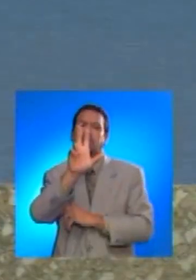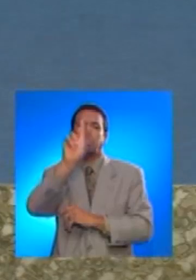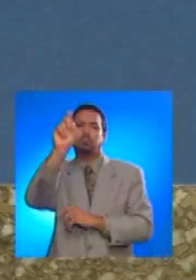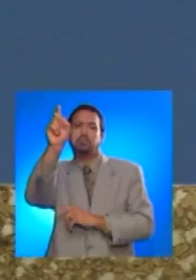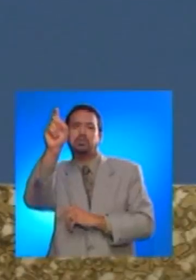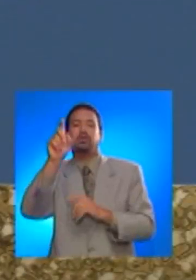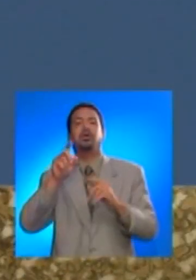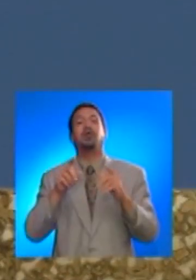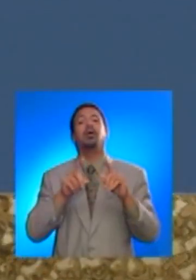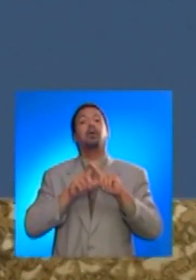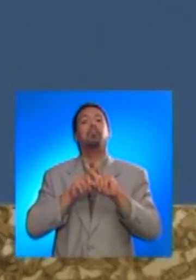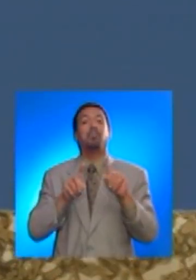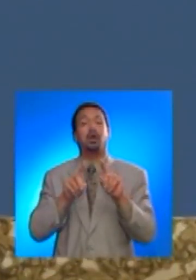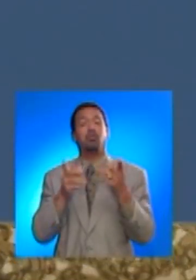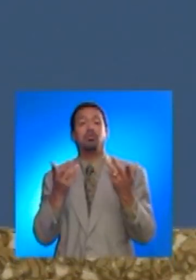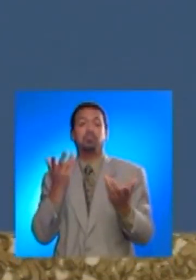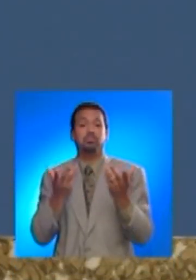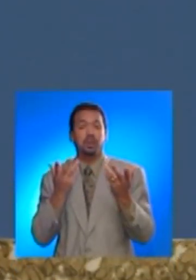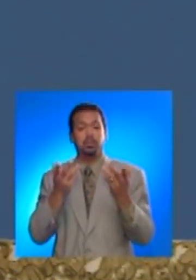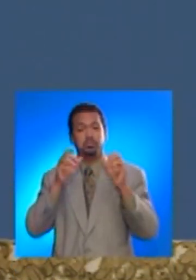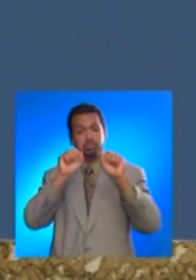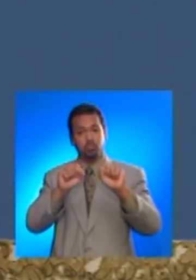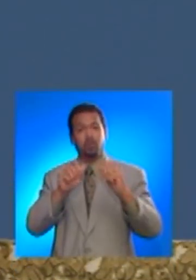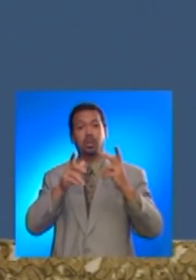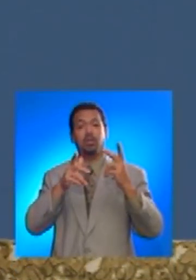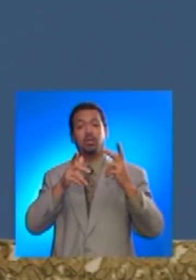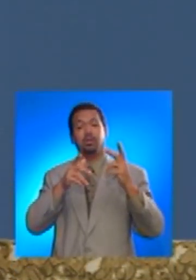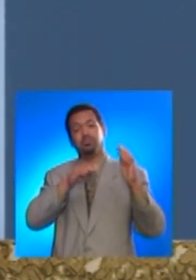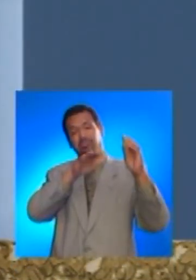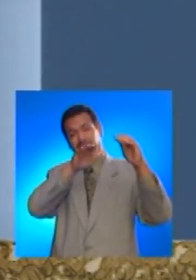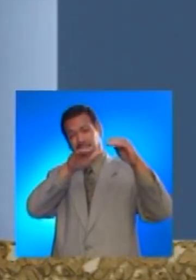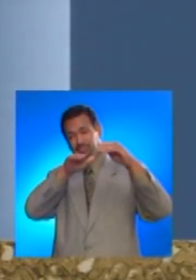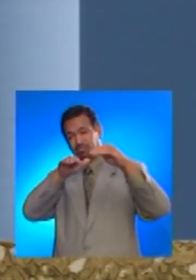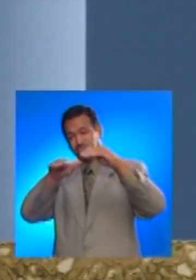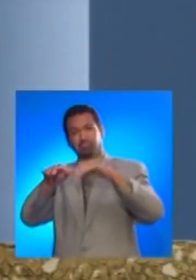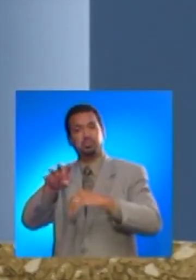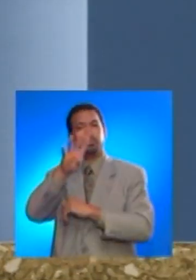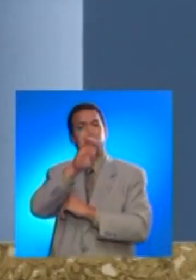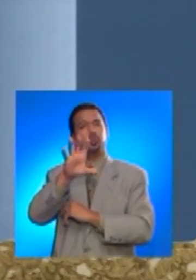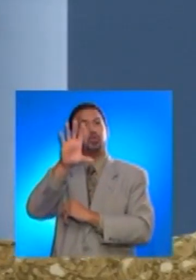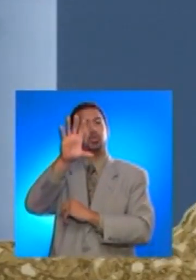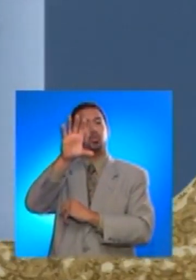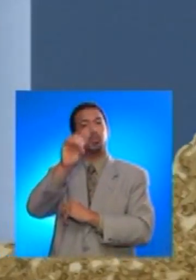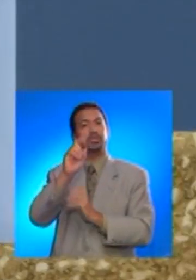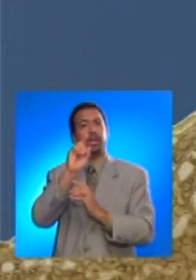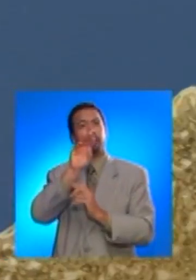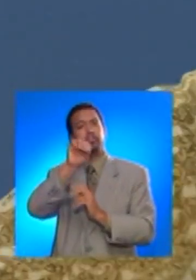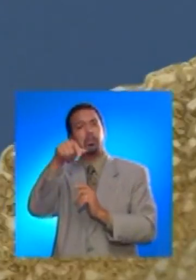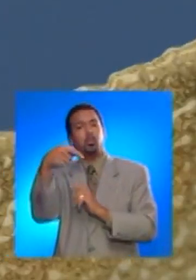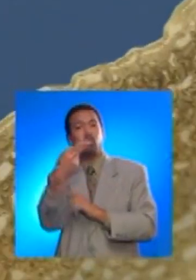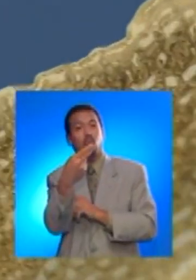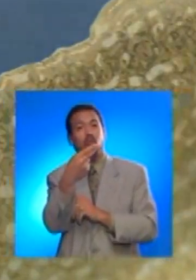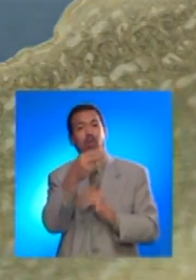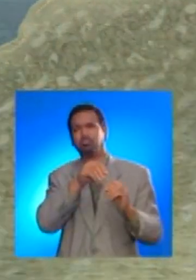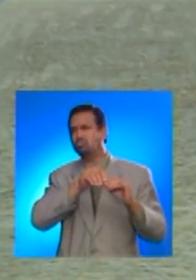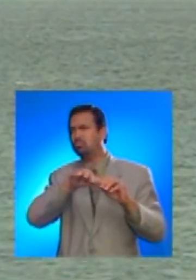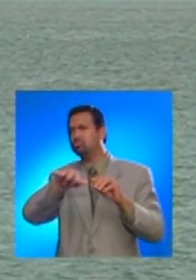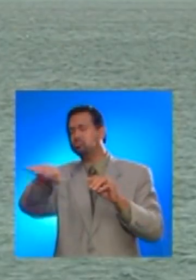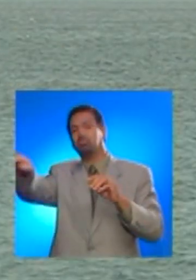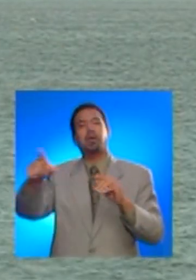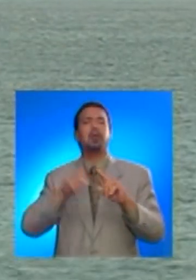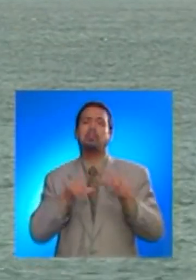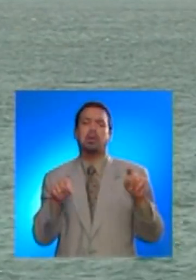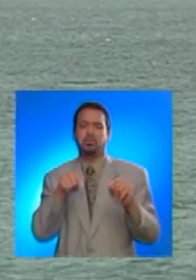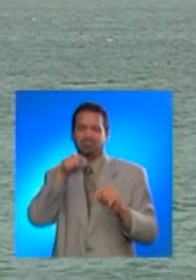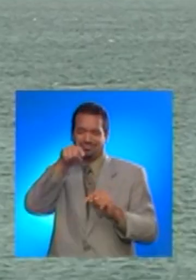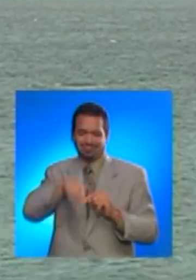feet high, but it can travel at a velocity of more than 450 miles per hour, the speed of a commercial jet plane.